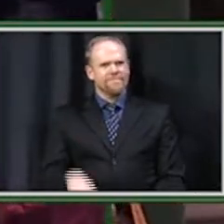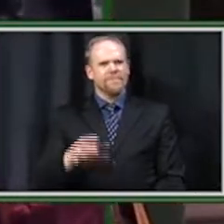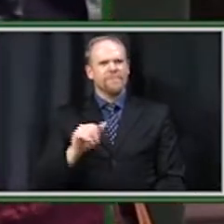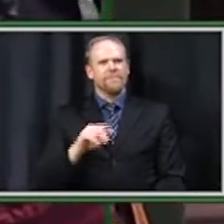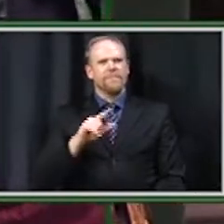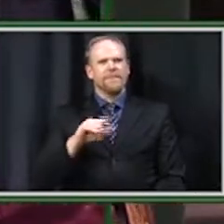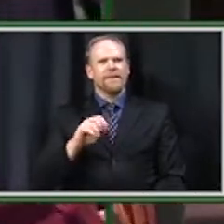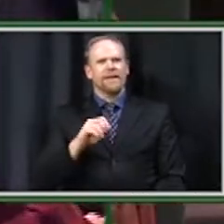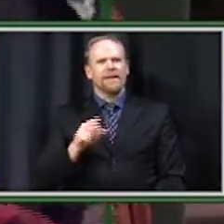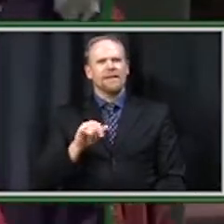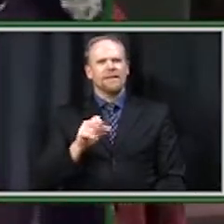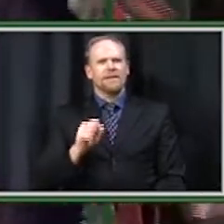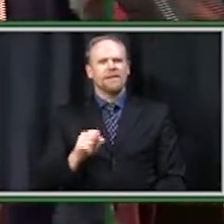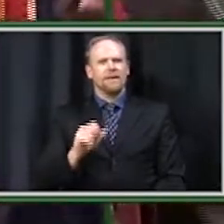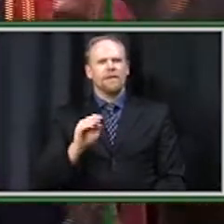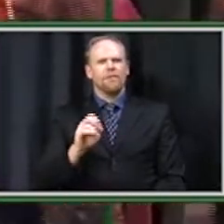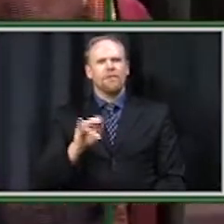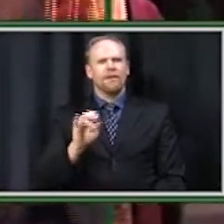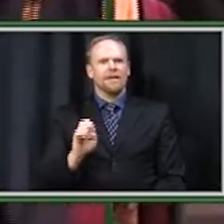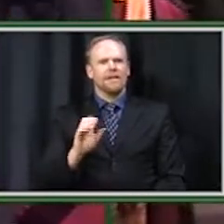Alexis Marie Smith.